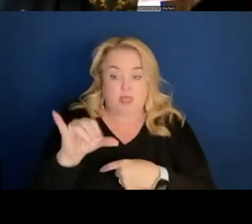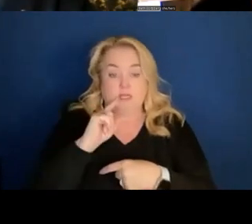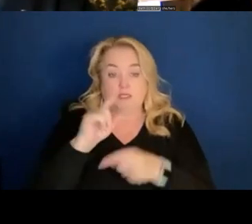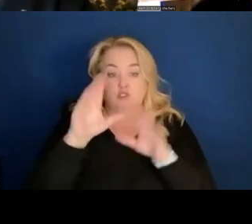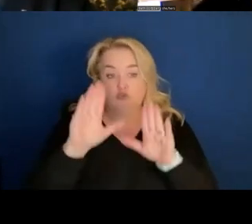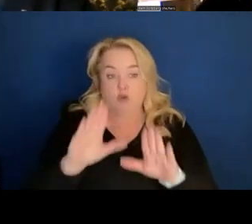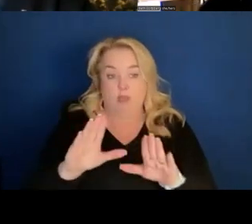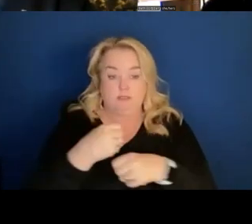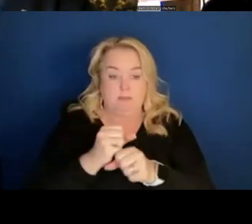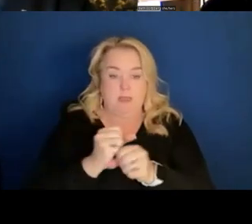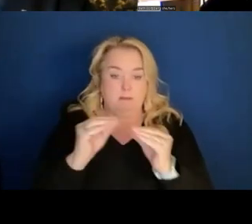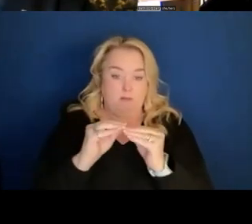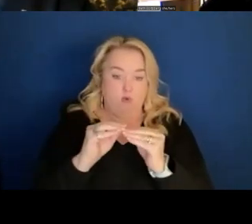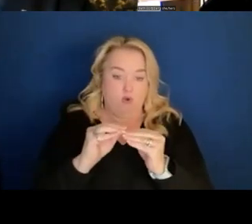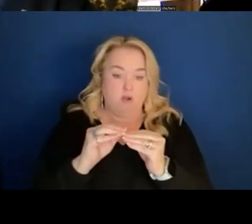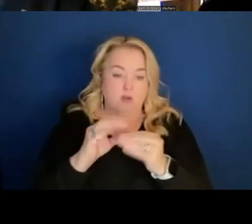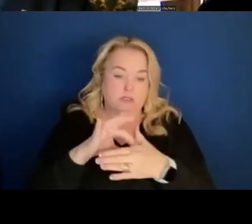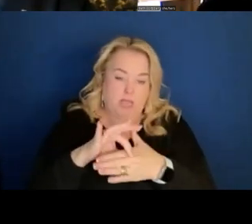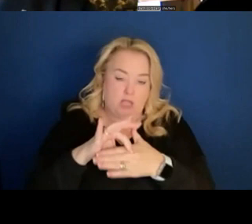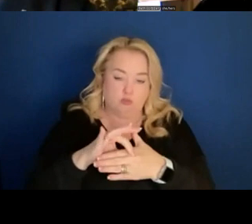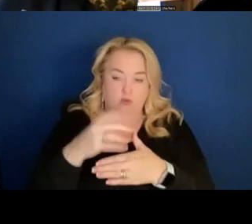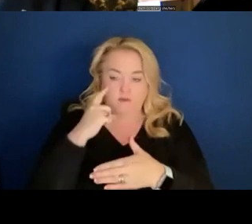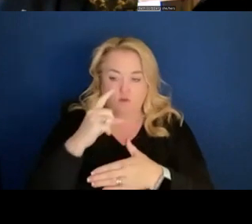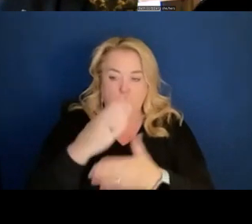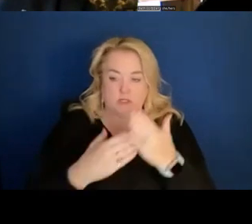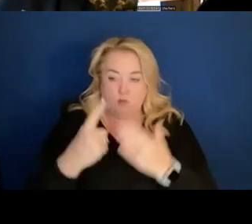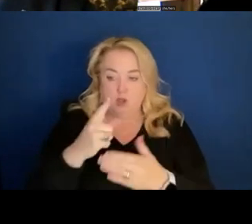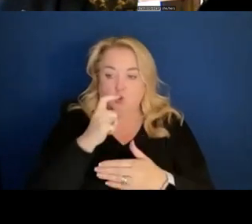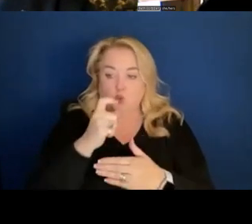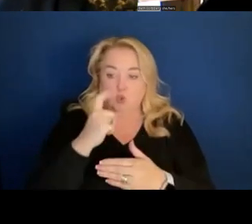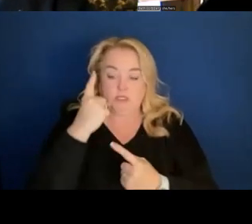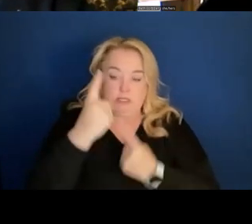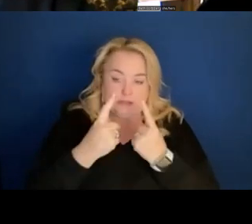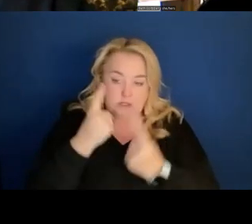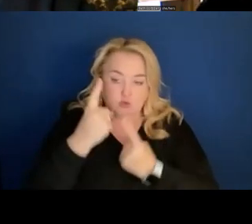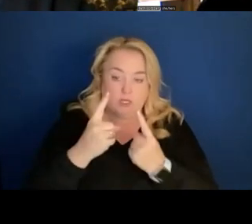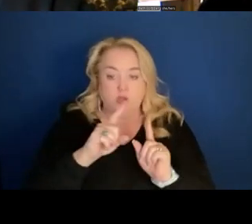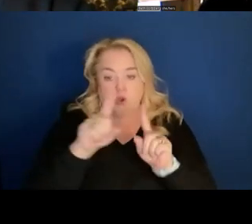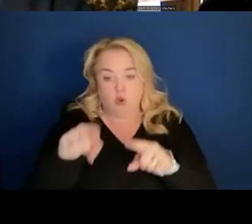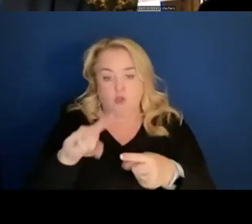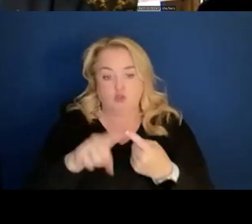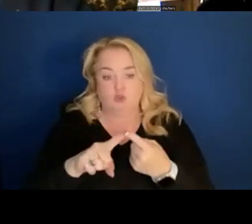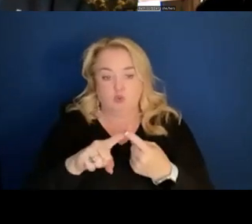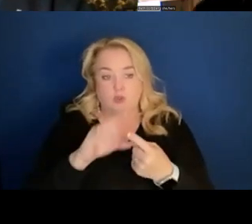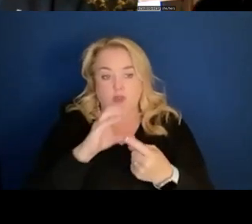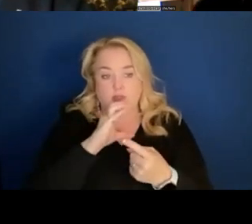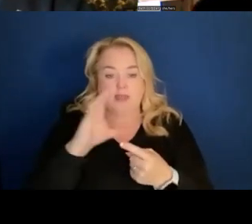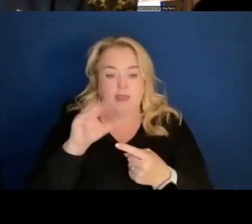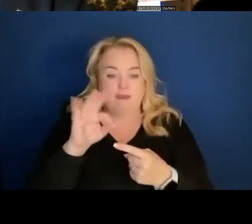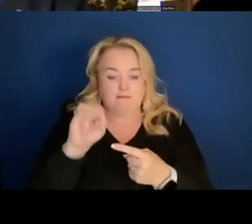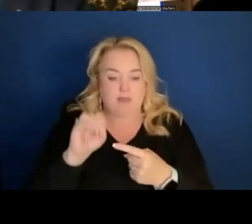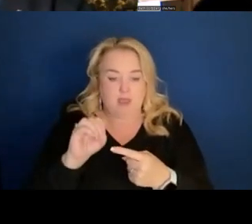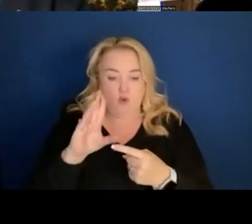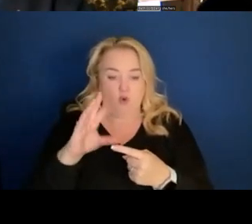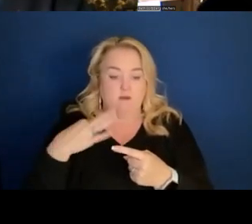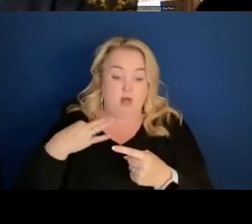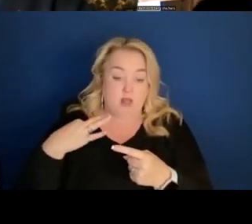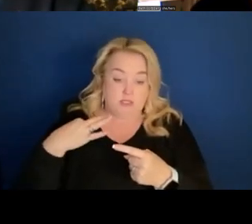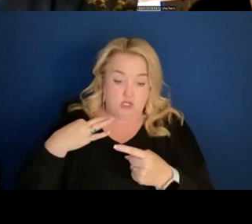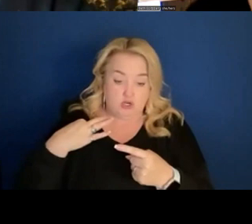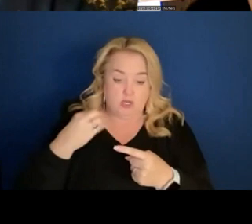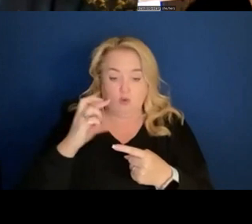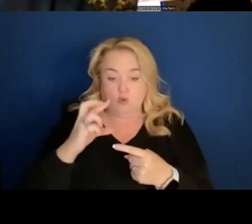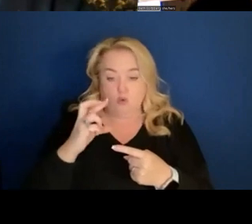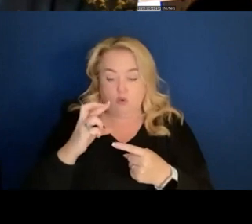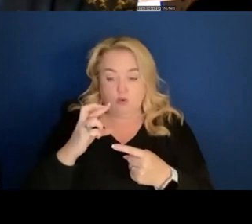more tangible for someone who is considering attending a cafe or volunteering or funding a cafe for that